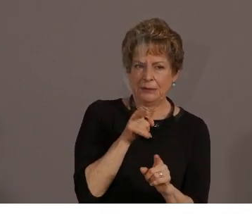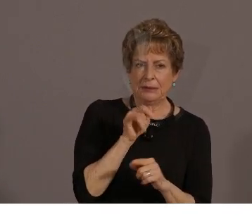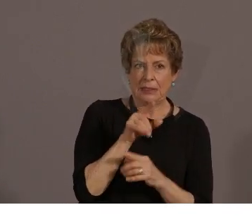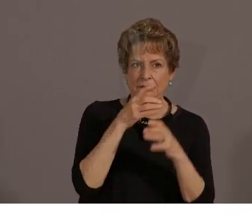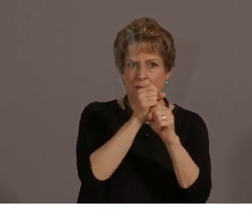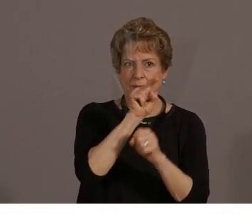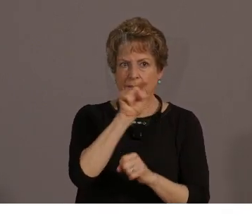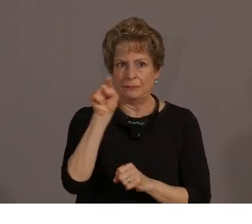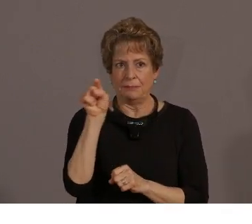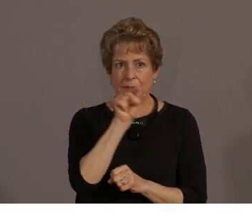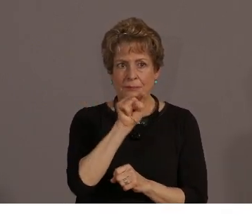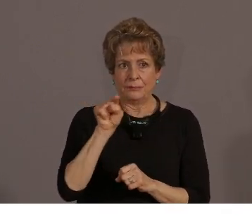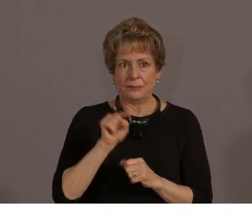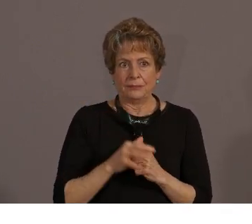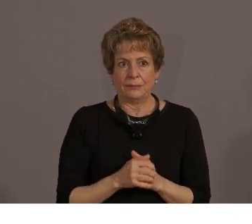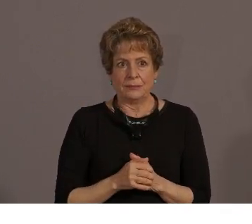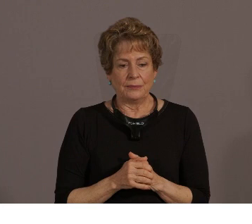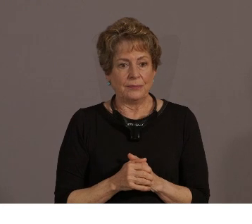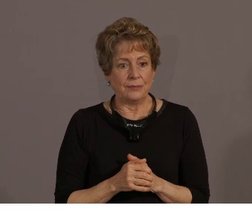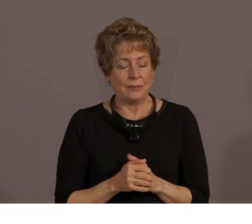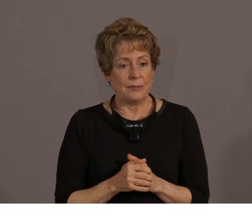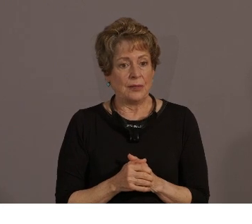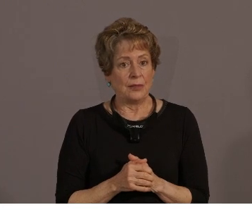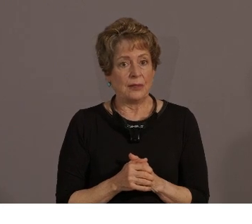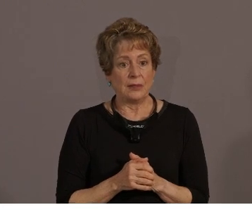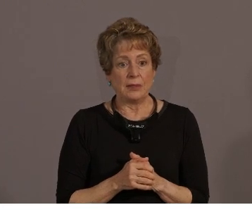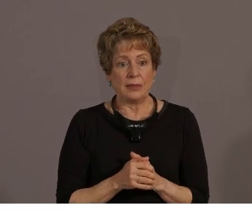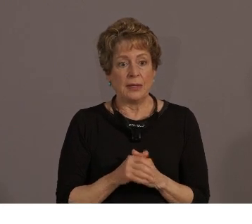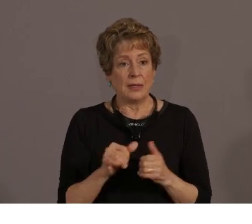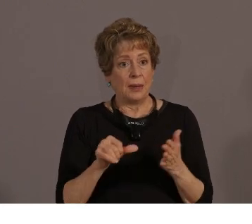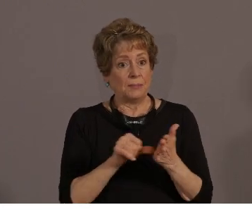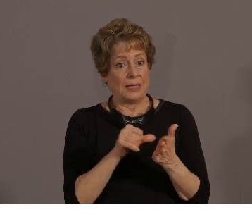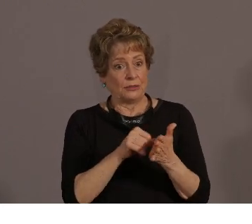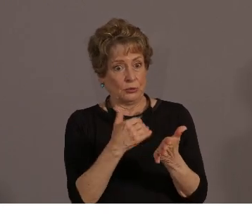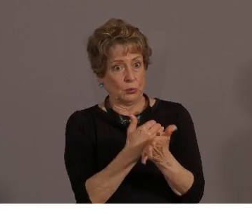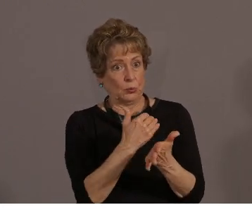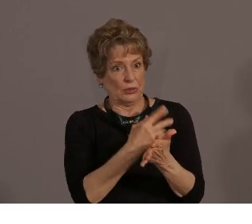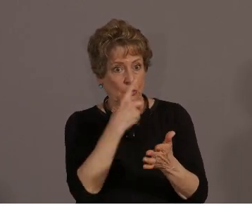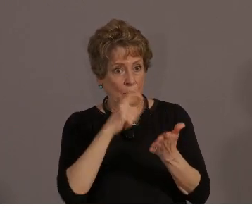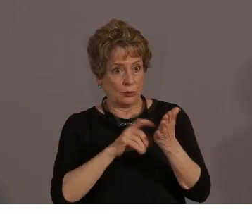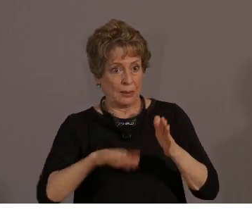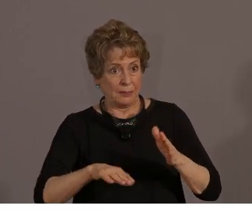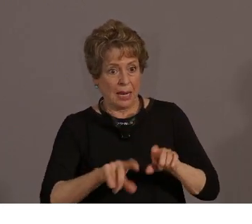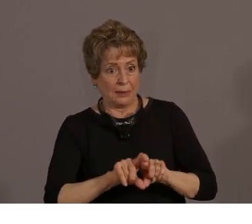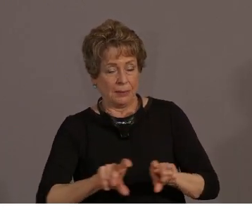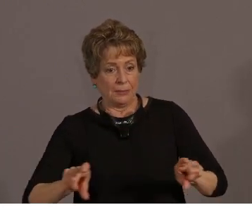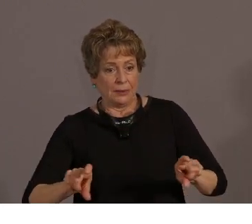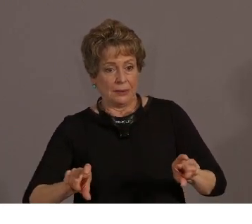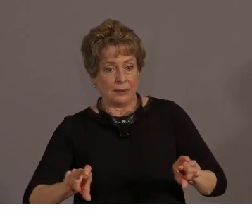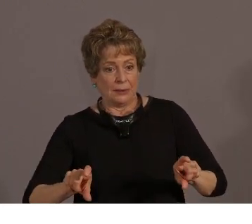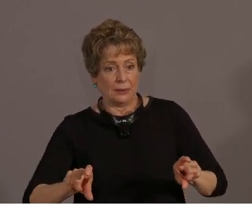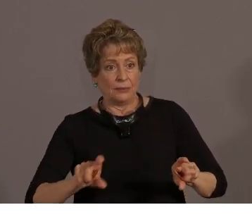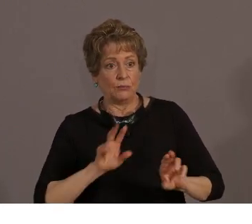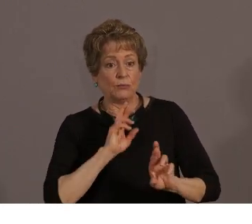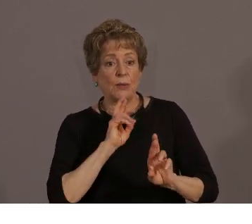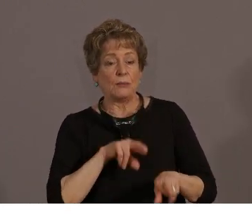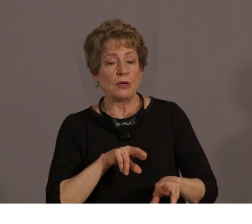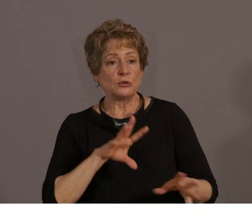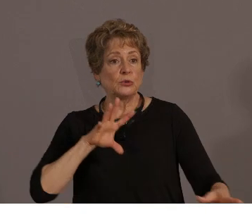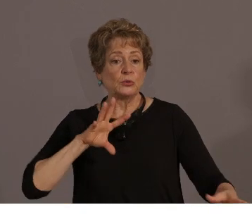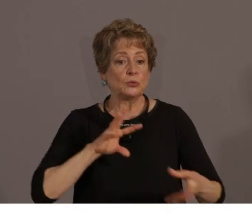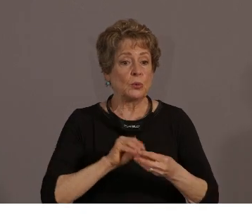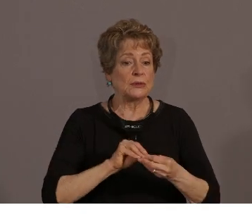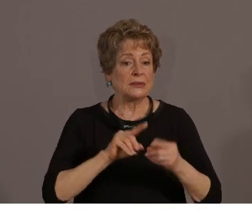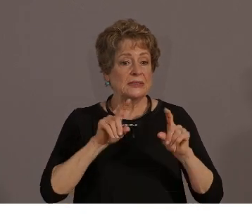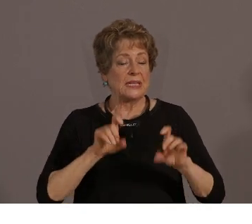page. But now what we are doing along the bottom is reporting the total number of tests administered, and we're using the